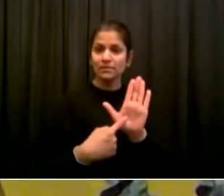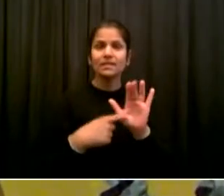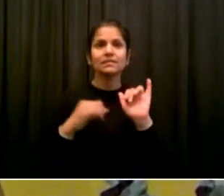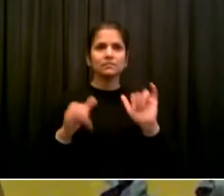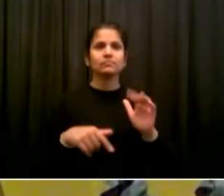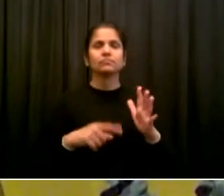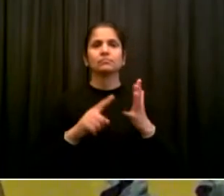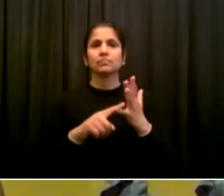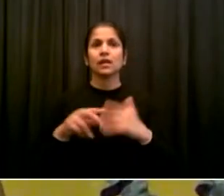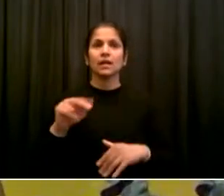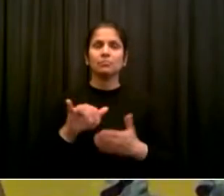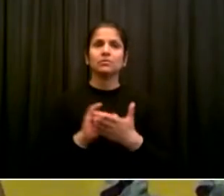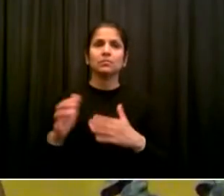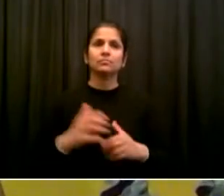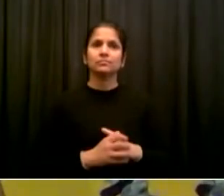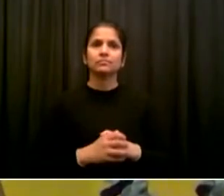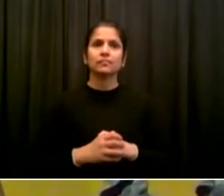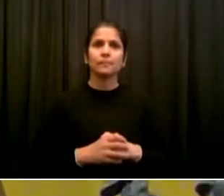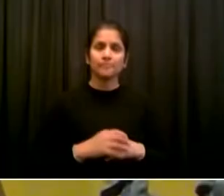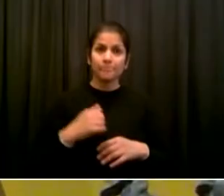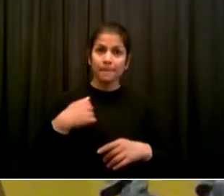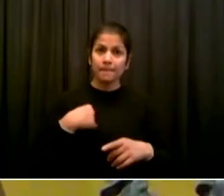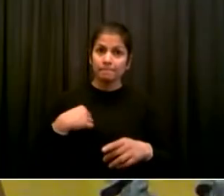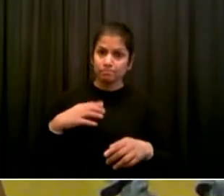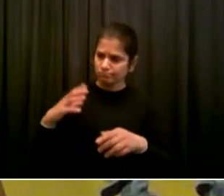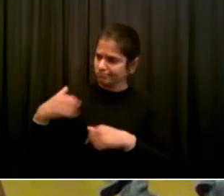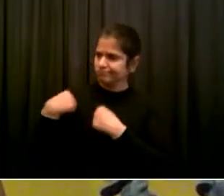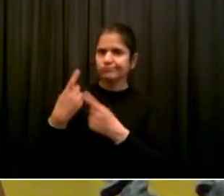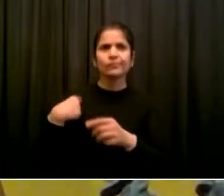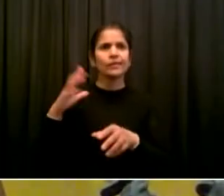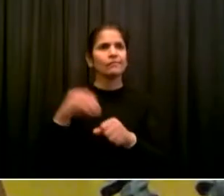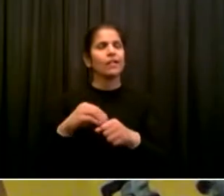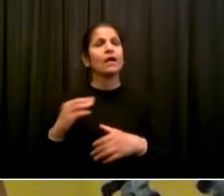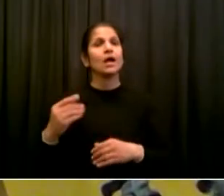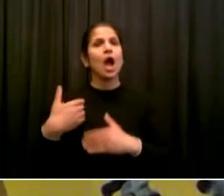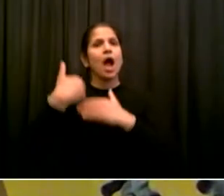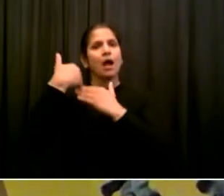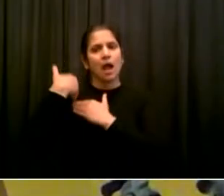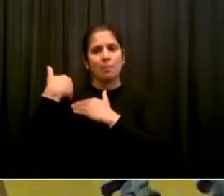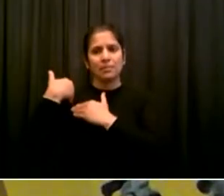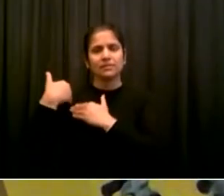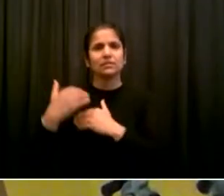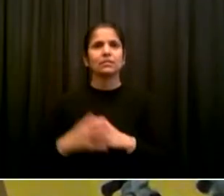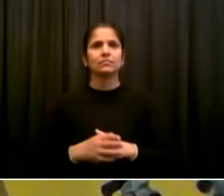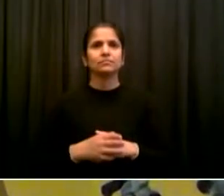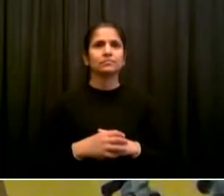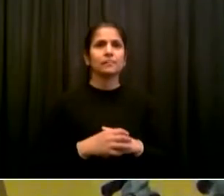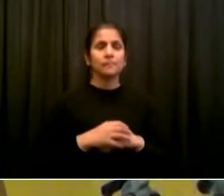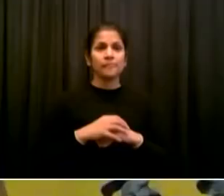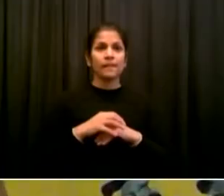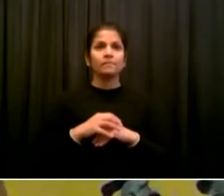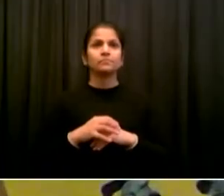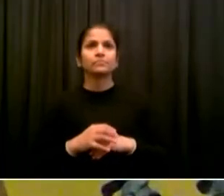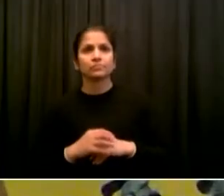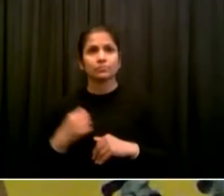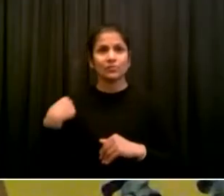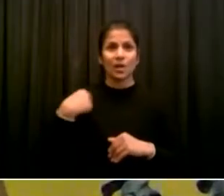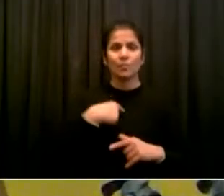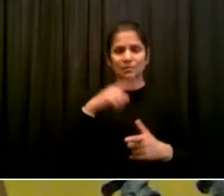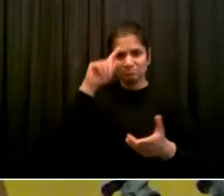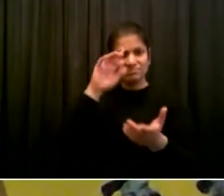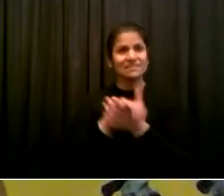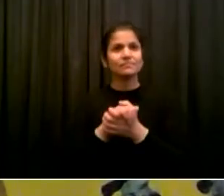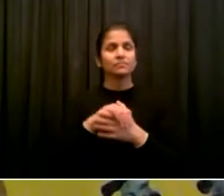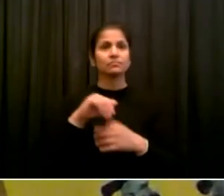accountability, and this focus remains the same for me. The co-chairs believe that for the NYPD to be a legitimate